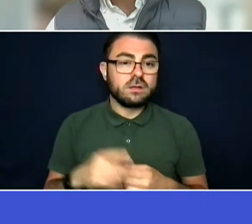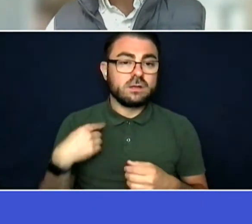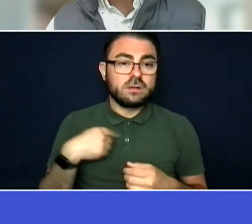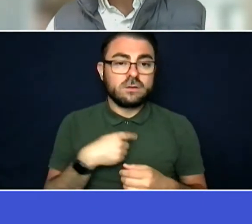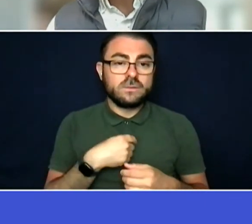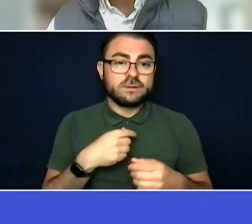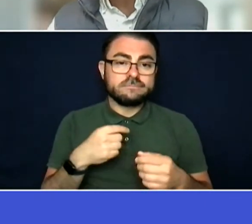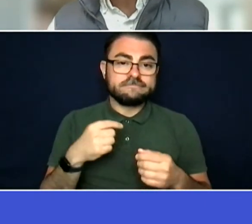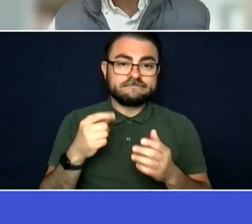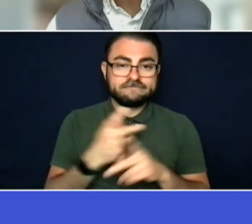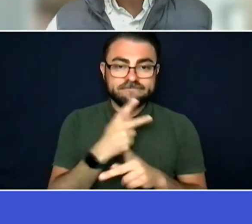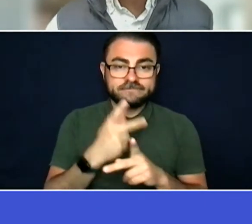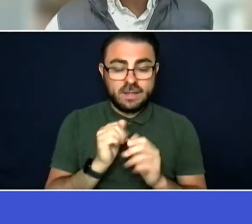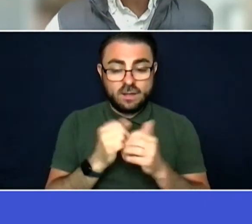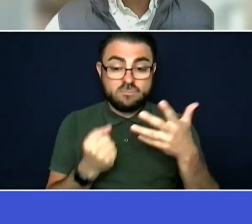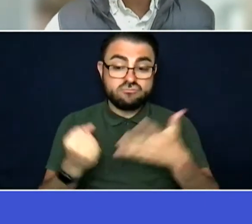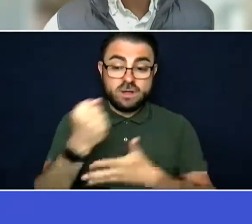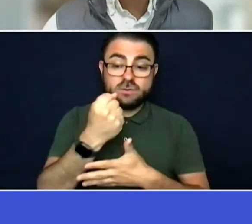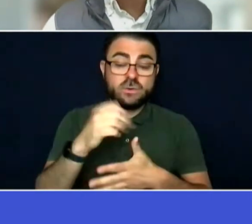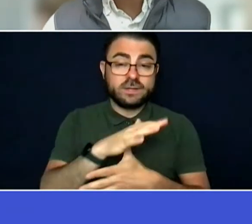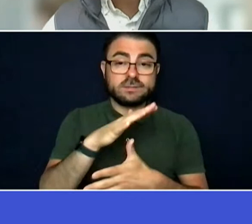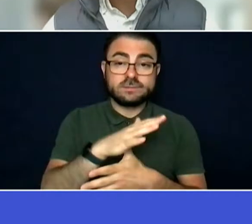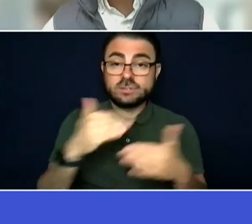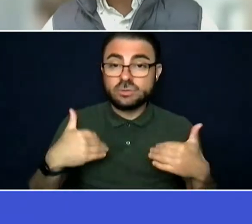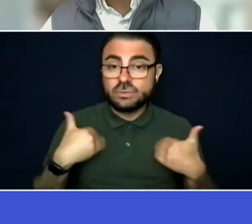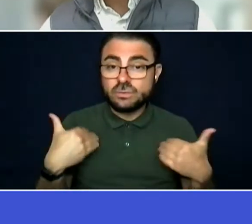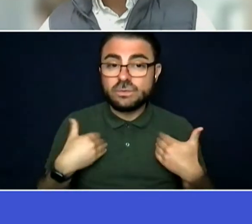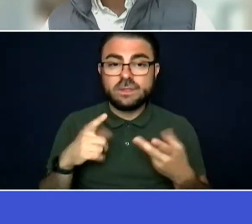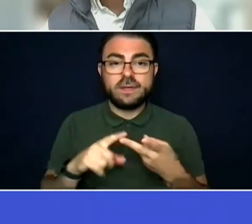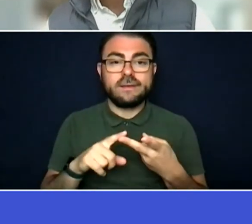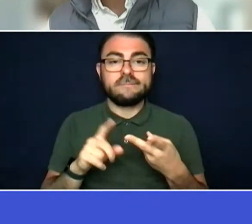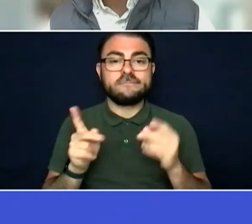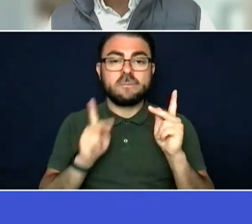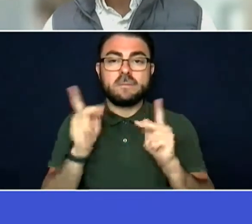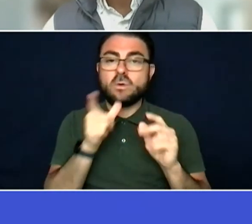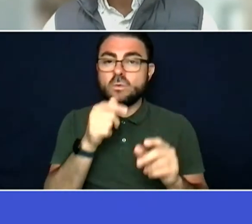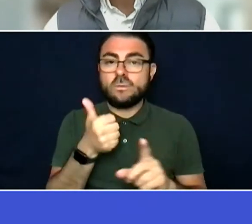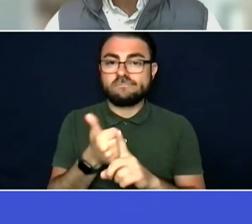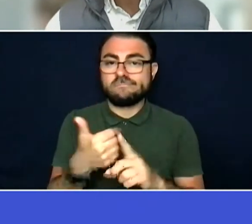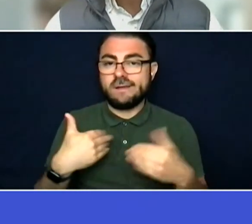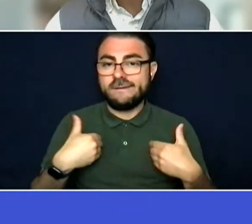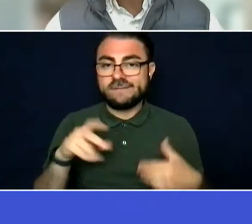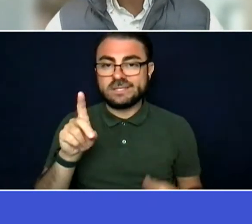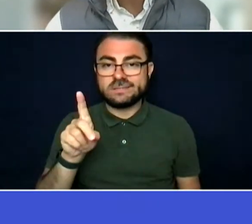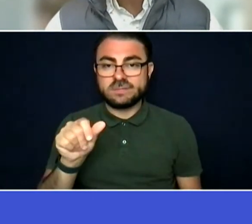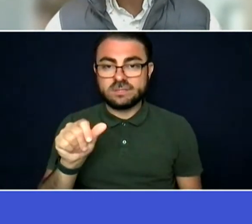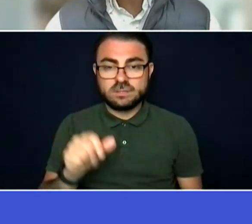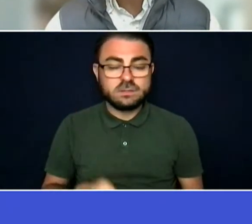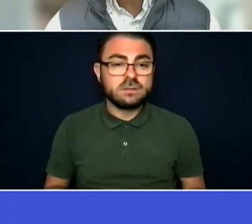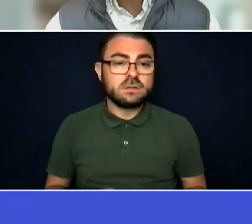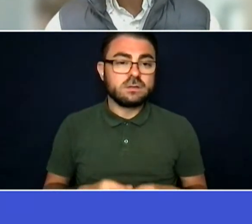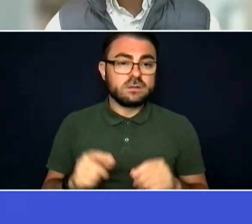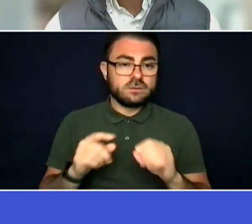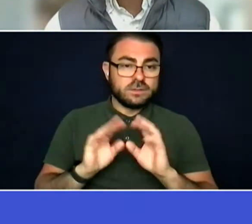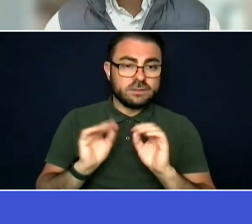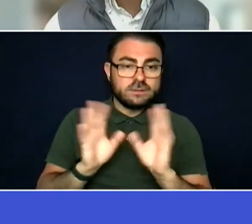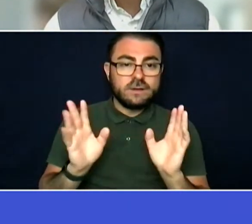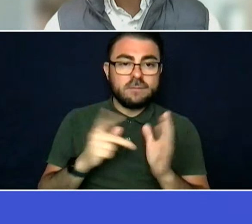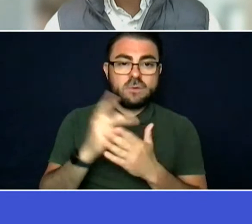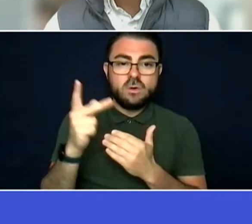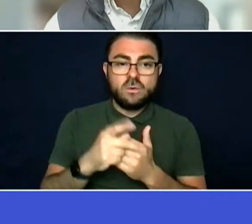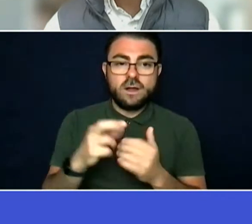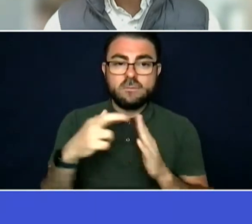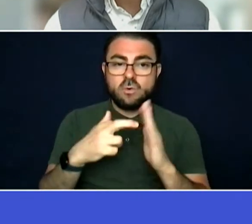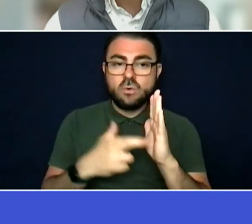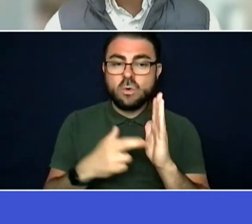youth, as well as increasing access for those with disabilities in that funding category. We clarified the program roles for the e-bike program,